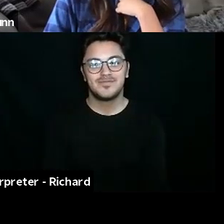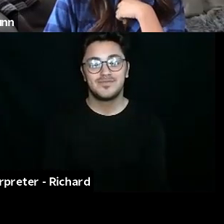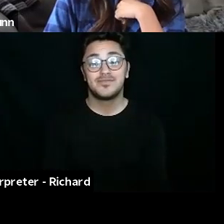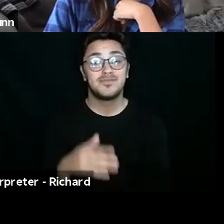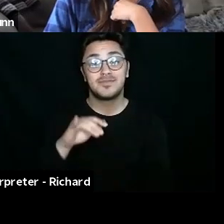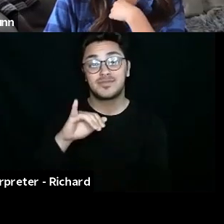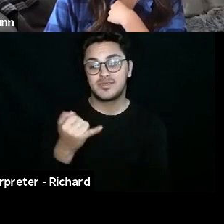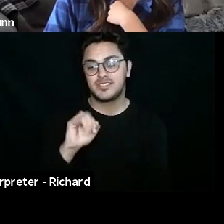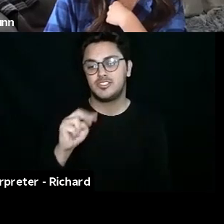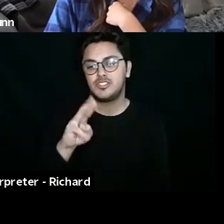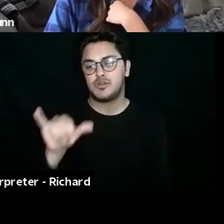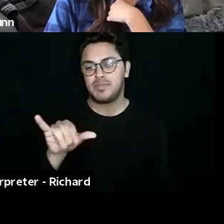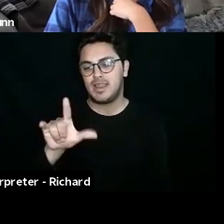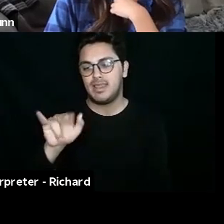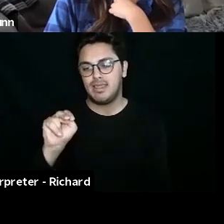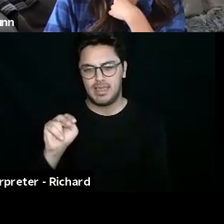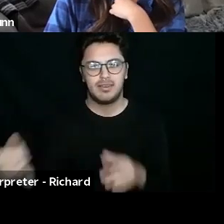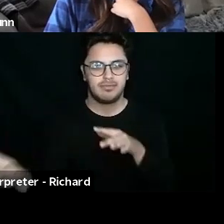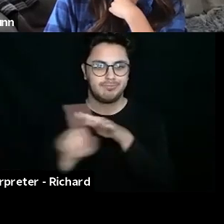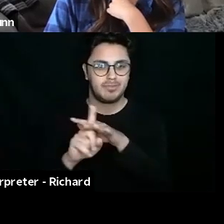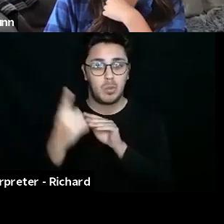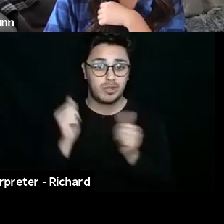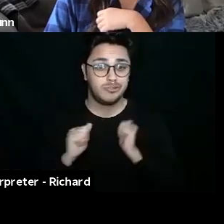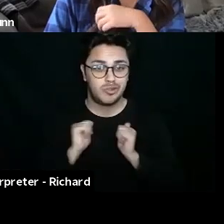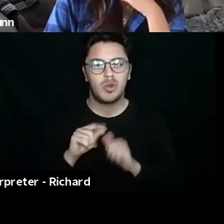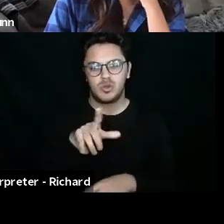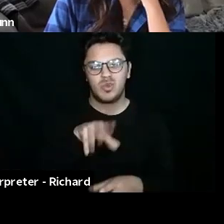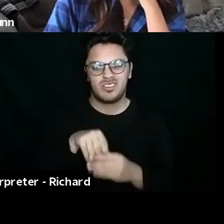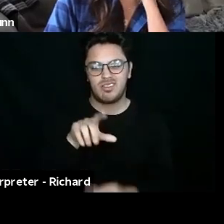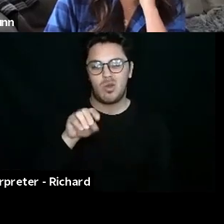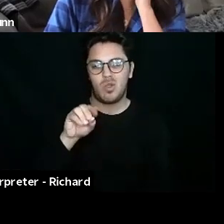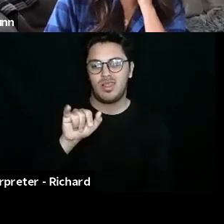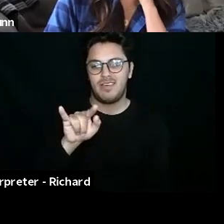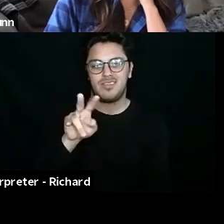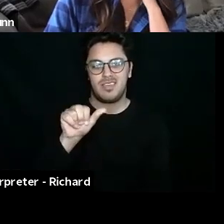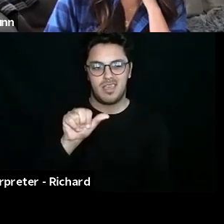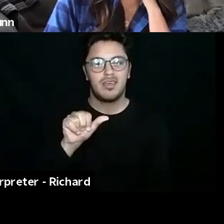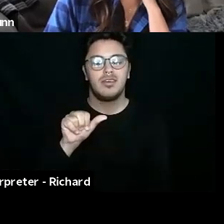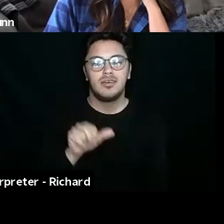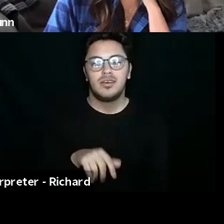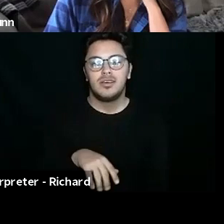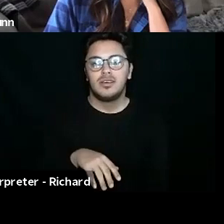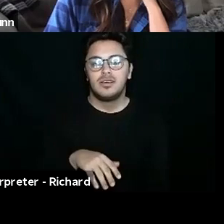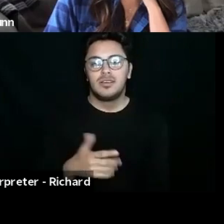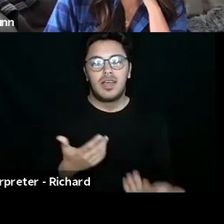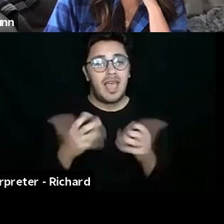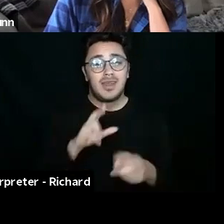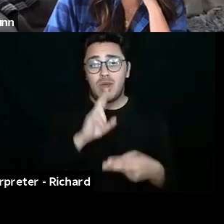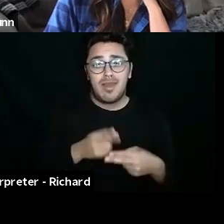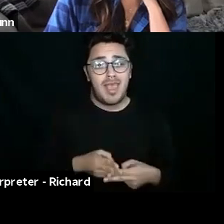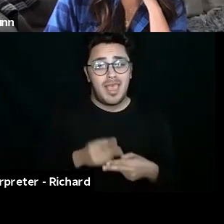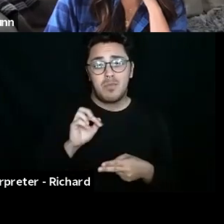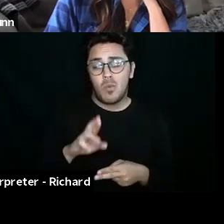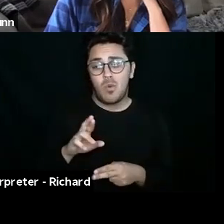Jeremy Lin came out and on one of our shows, the one that you were in, Olivia, and he talked about how, you know, they called me Corona. I didn't want to name or blame